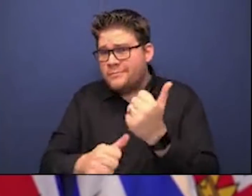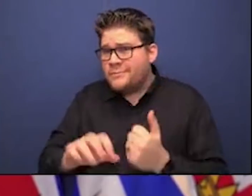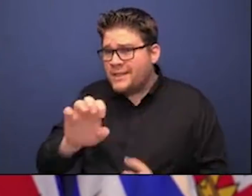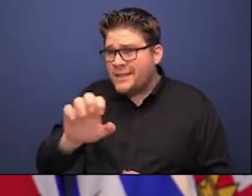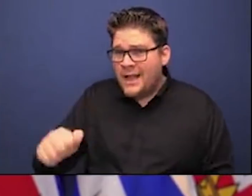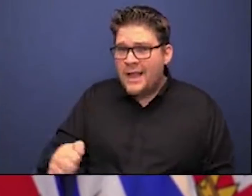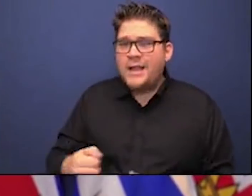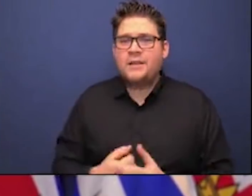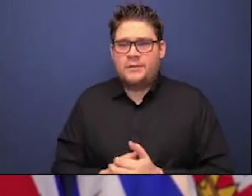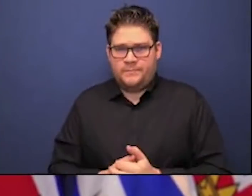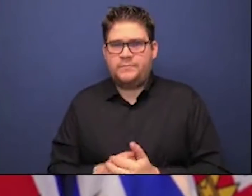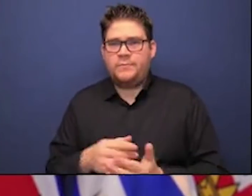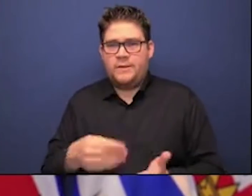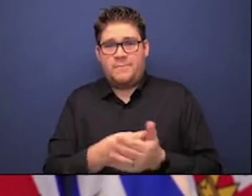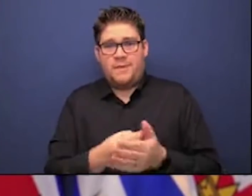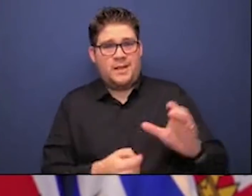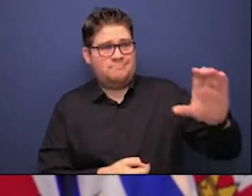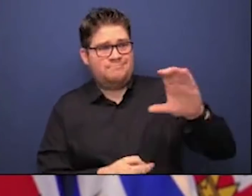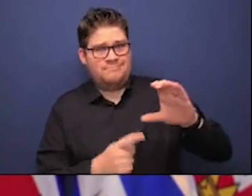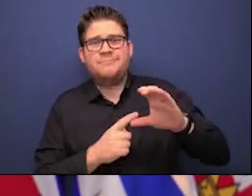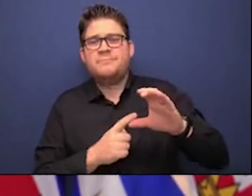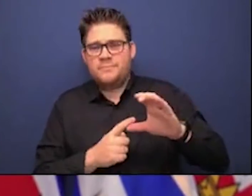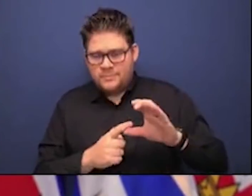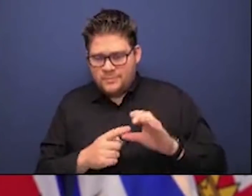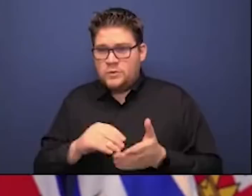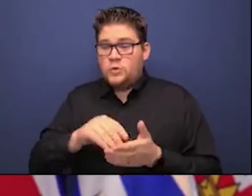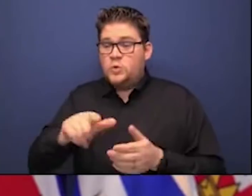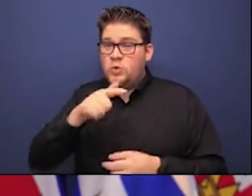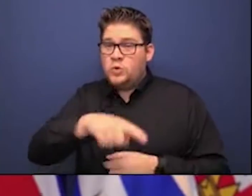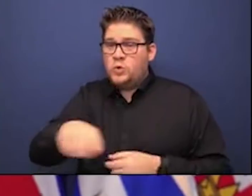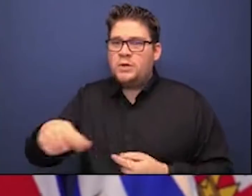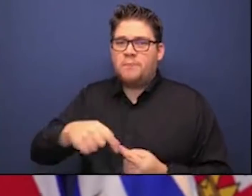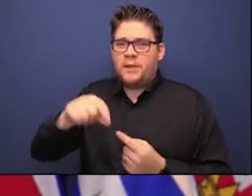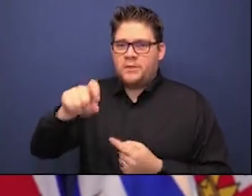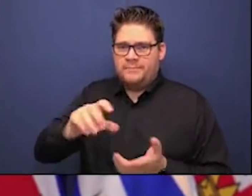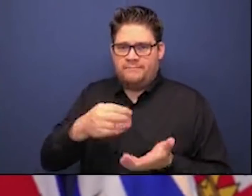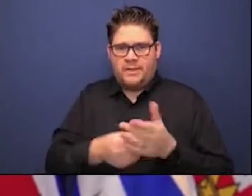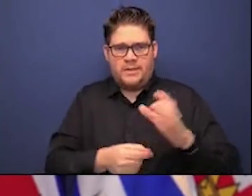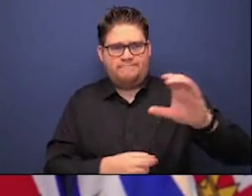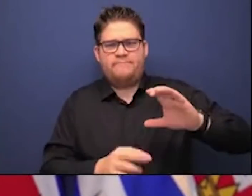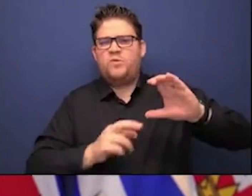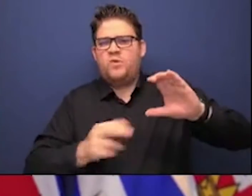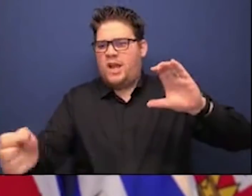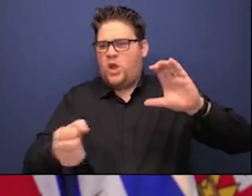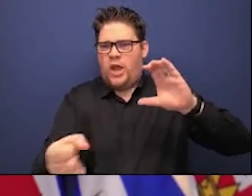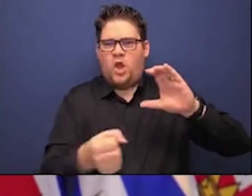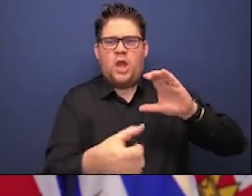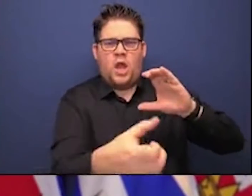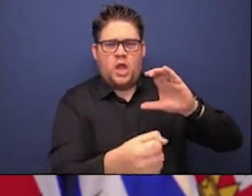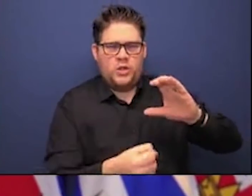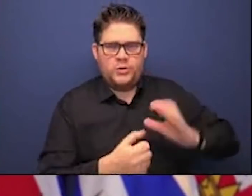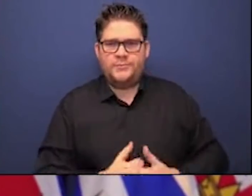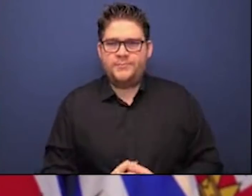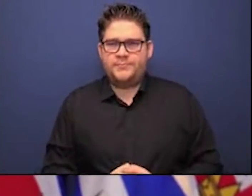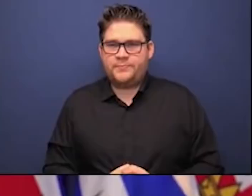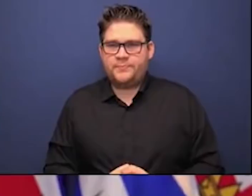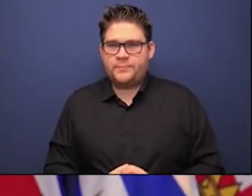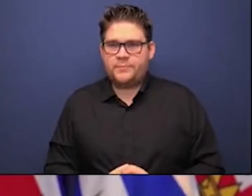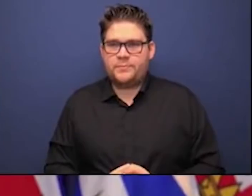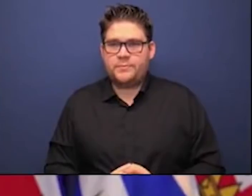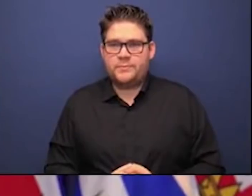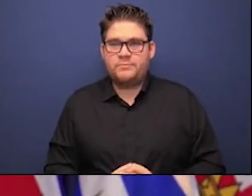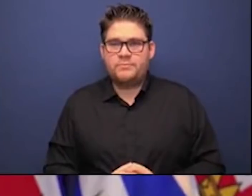students with special needs. So we know that we need to continue to support those investments, but